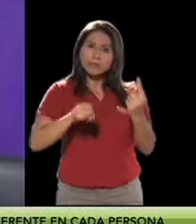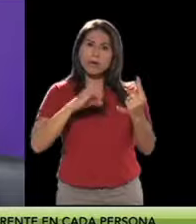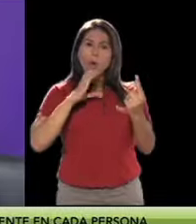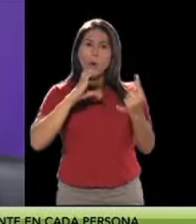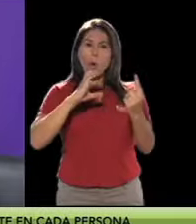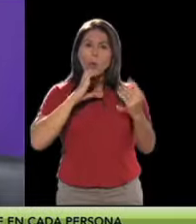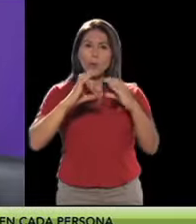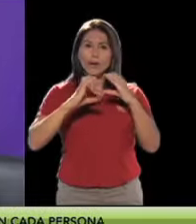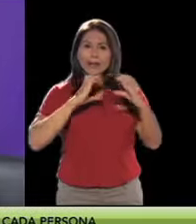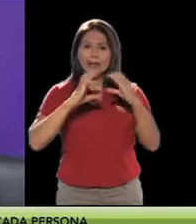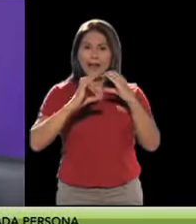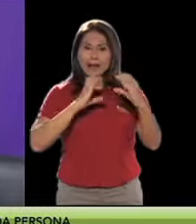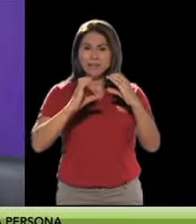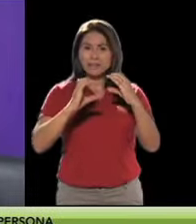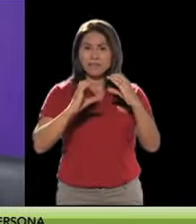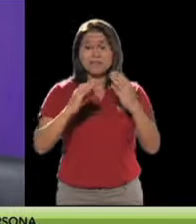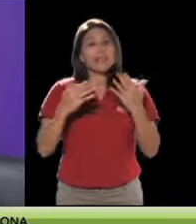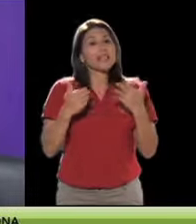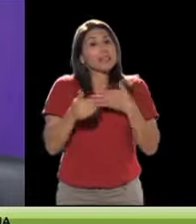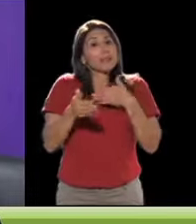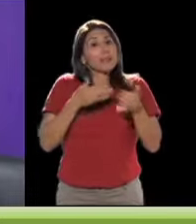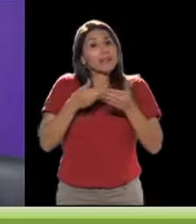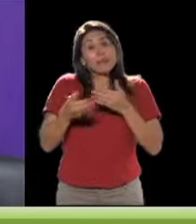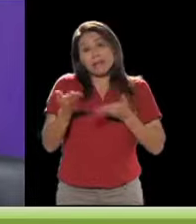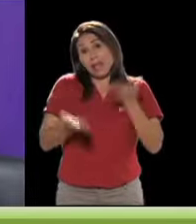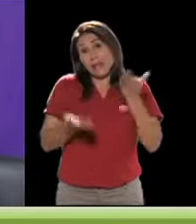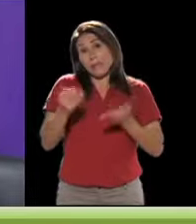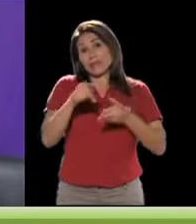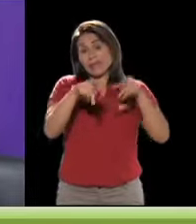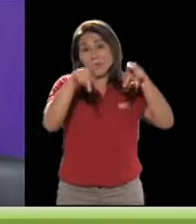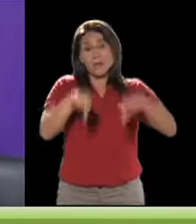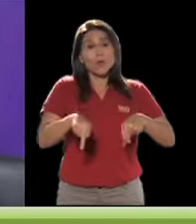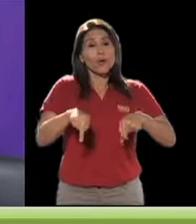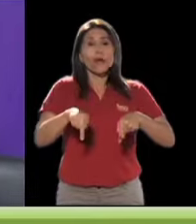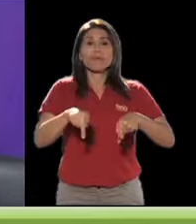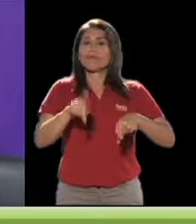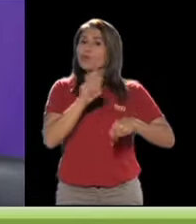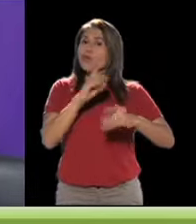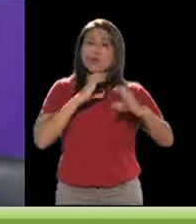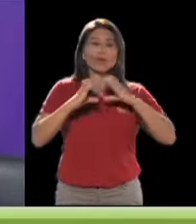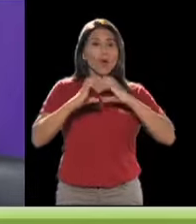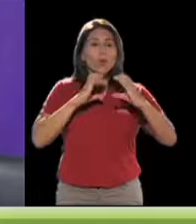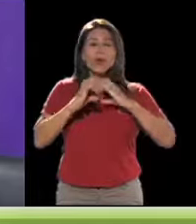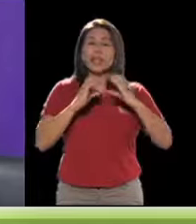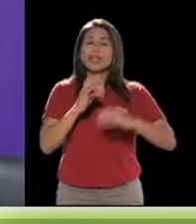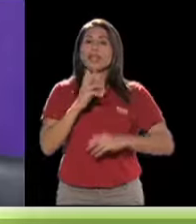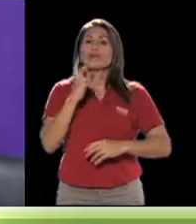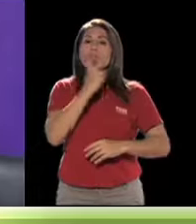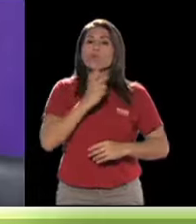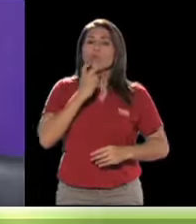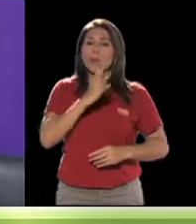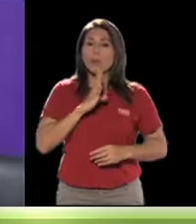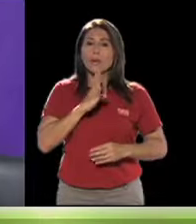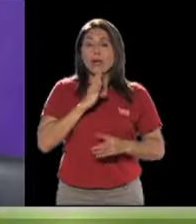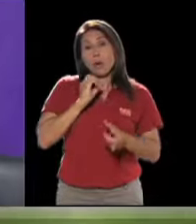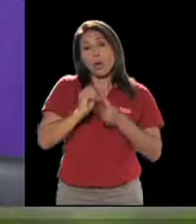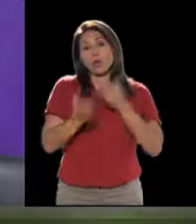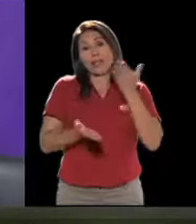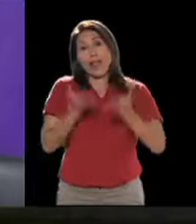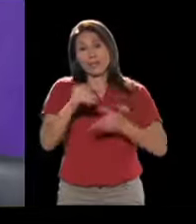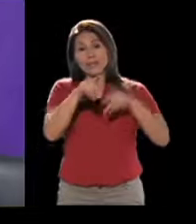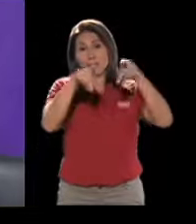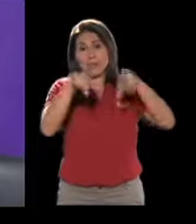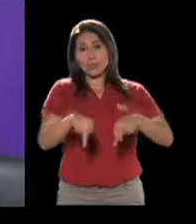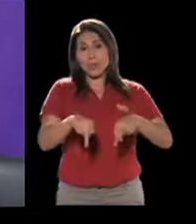not speak, aún para alguien que pueda or que no se experiences comunique autism more verbalmente intensely. o que experimente el Always autismo de una want forma to más